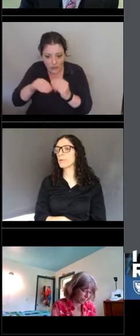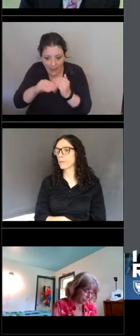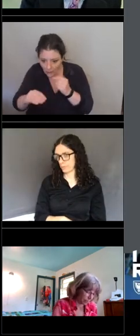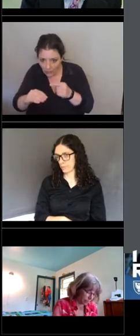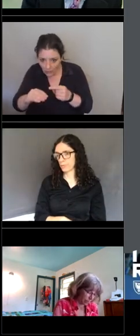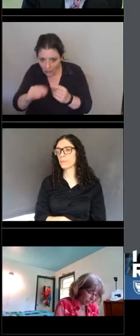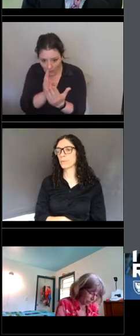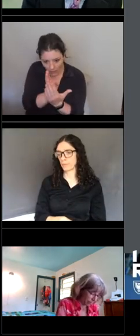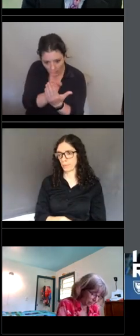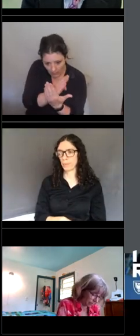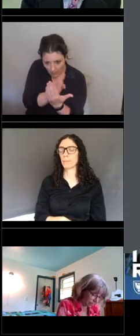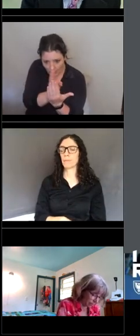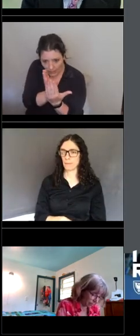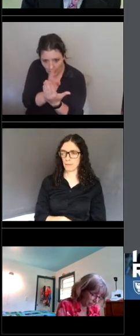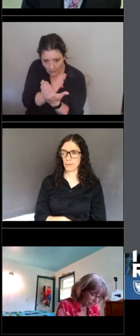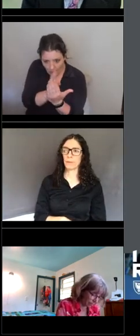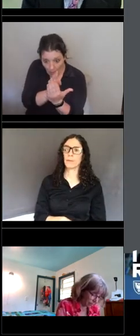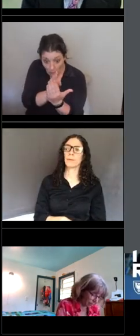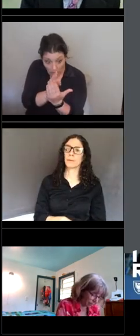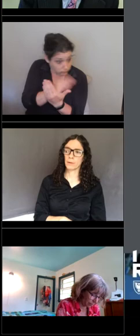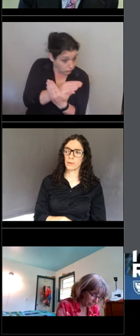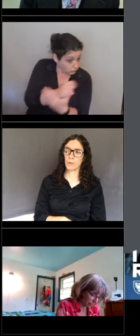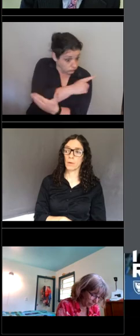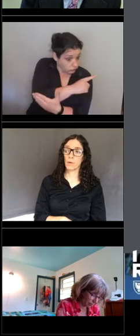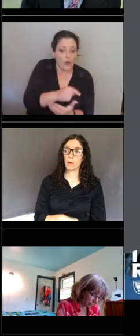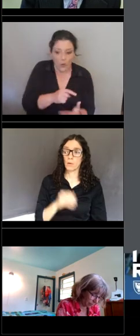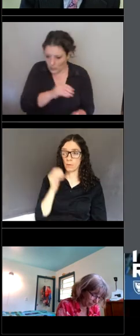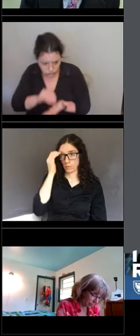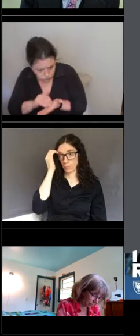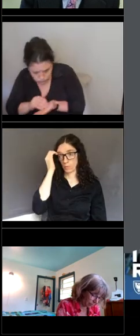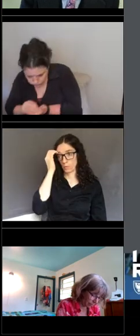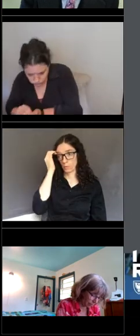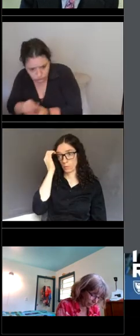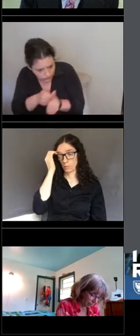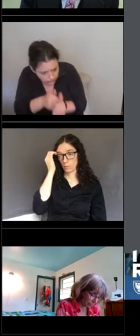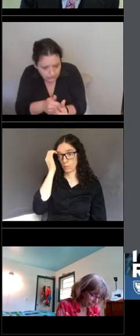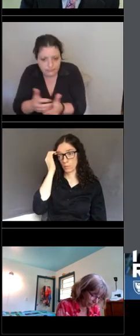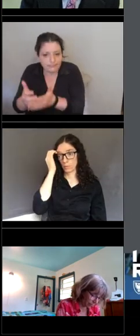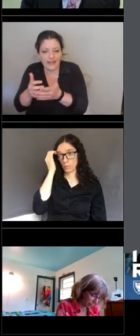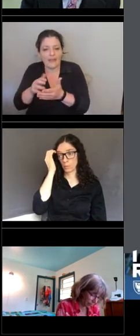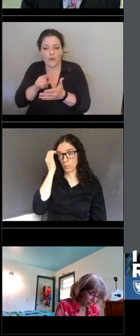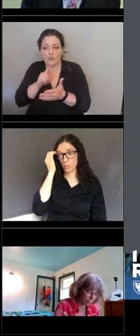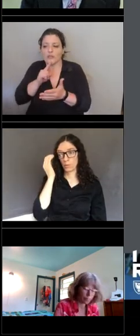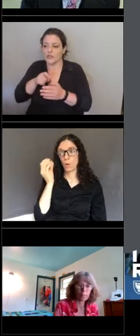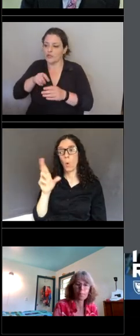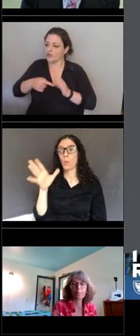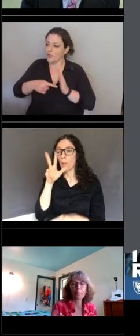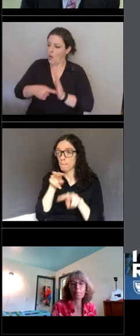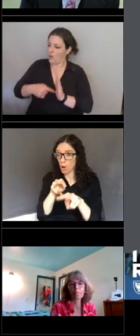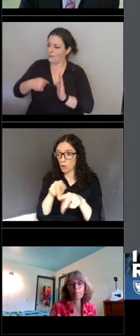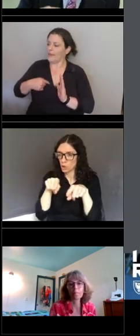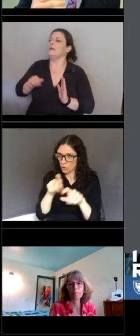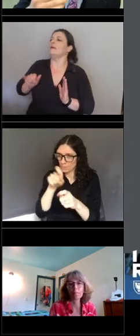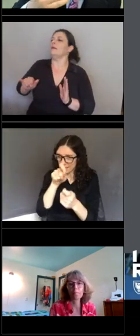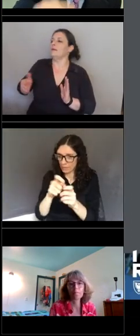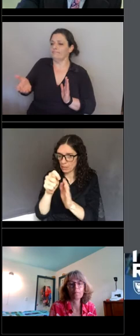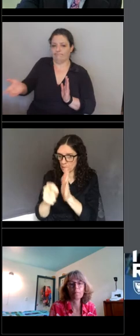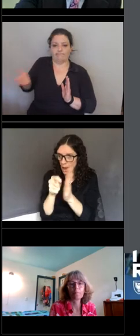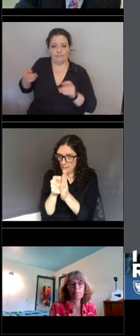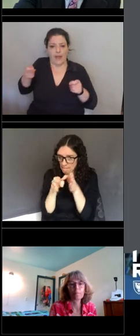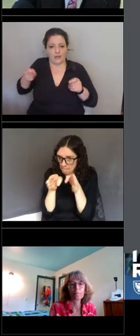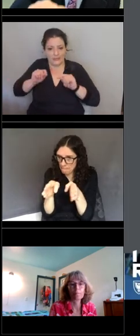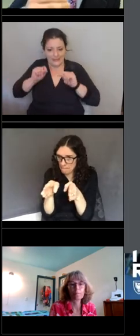frame. That showed an active participation by the management team to be at least at